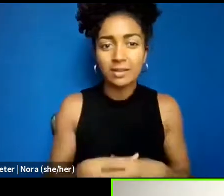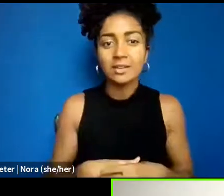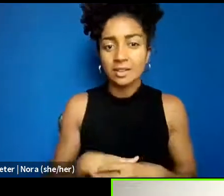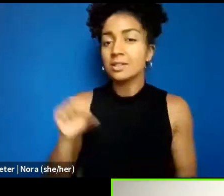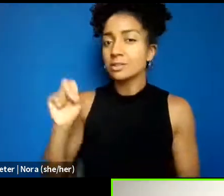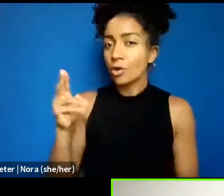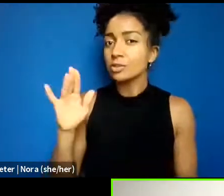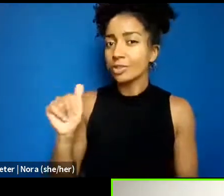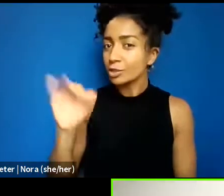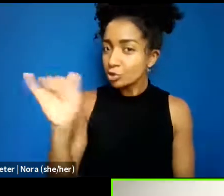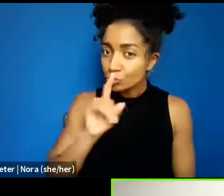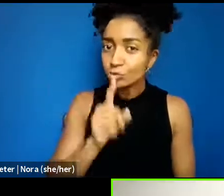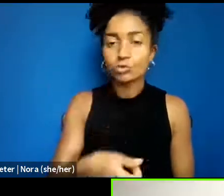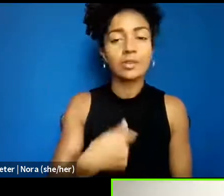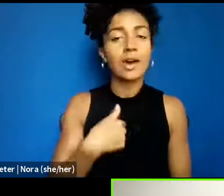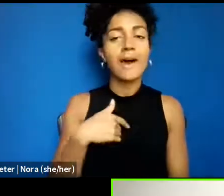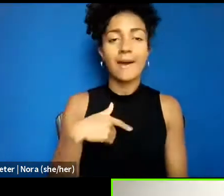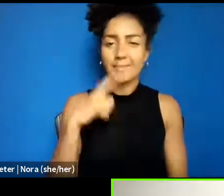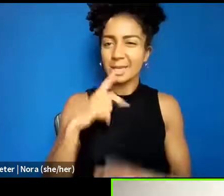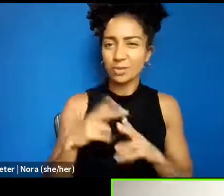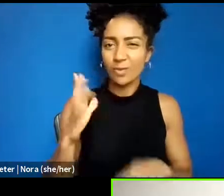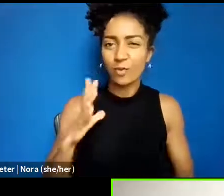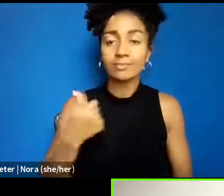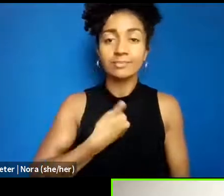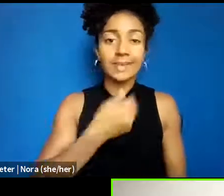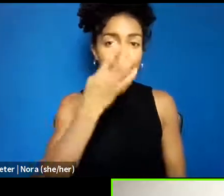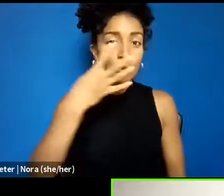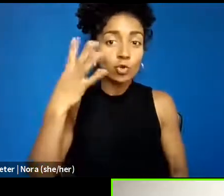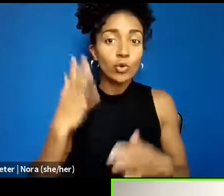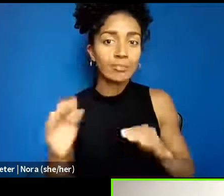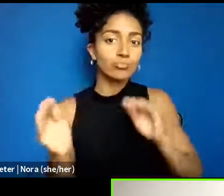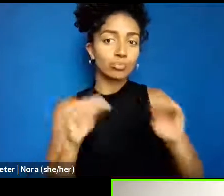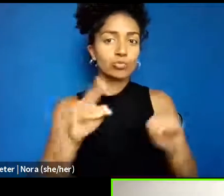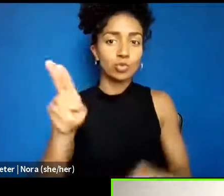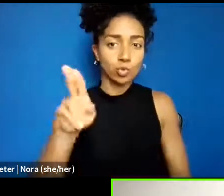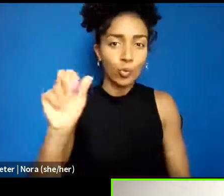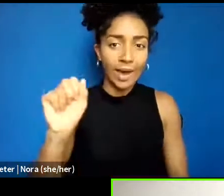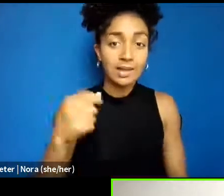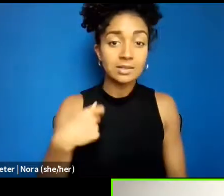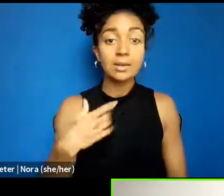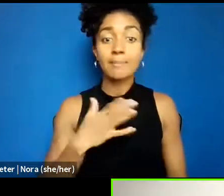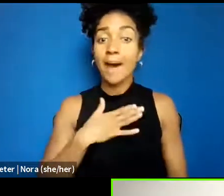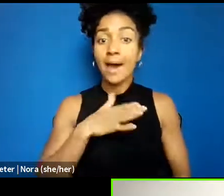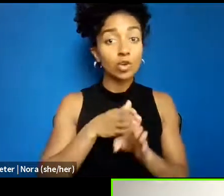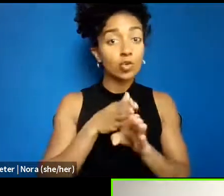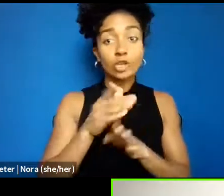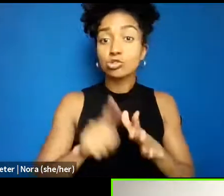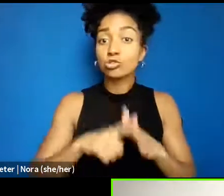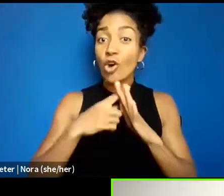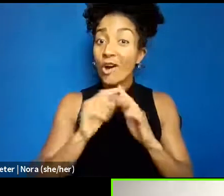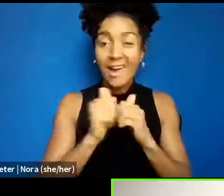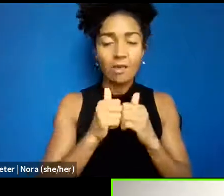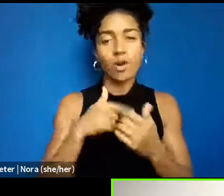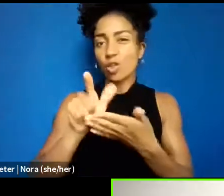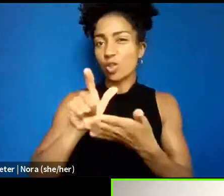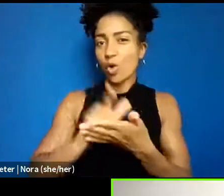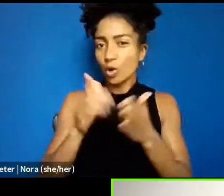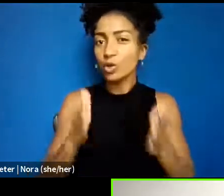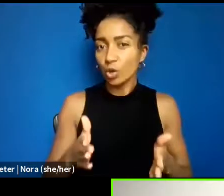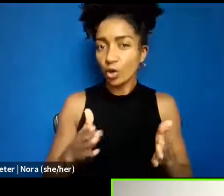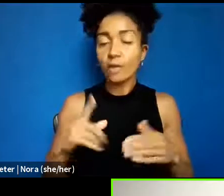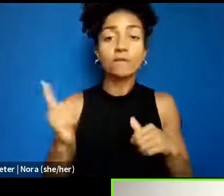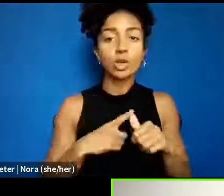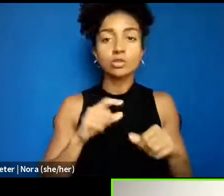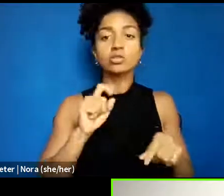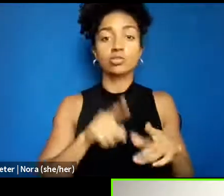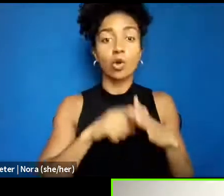an immigrant to the United States, and I started my career as a lawyer. I had originally started working with a company